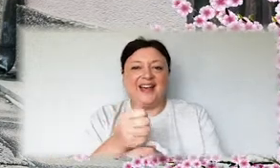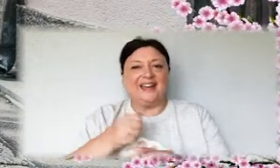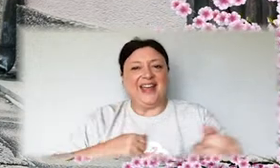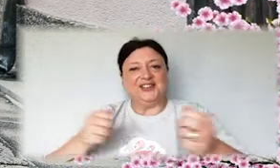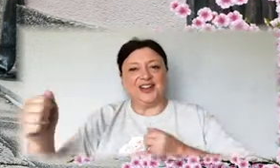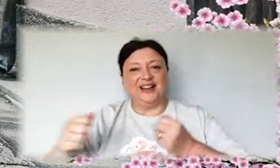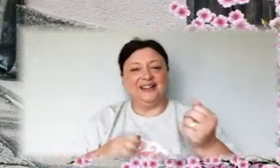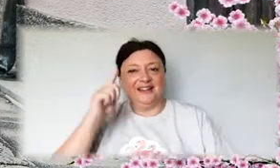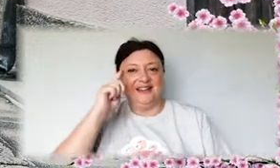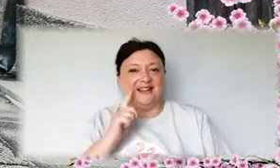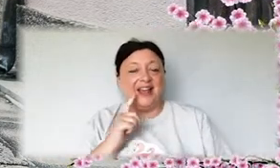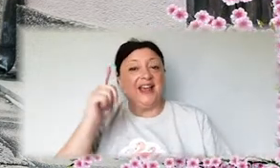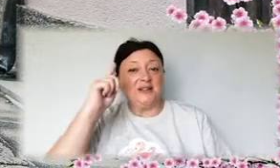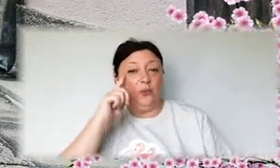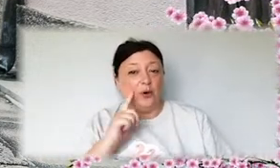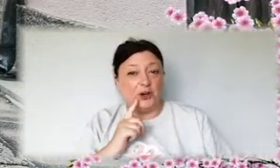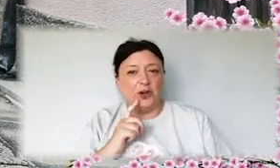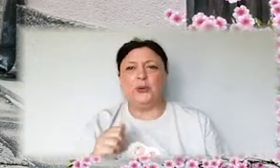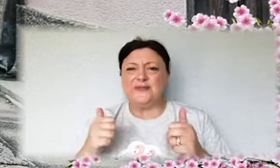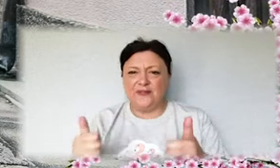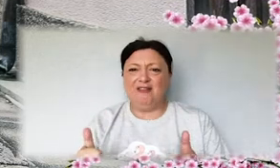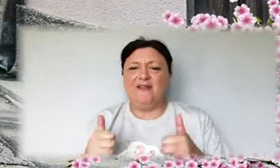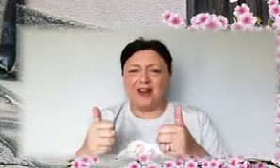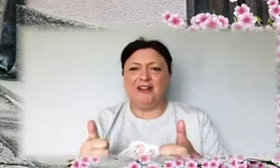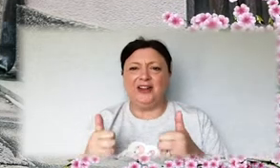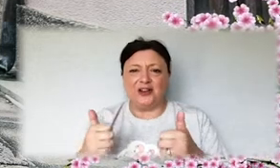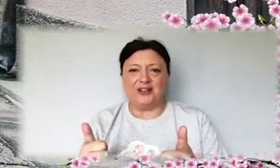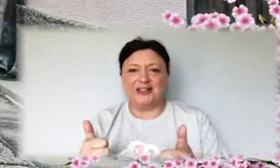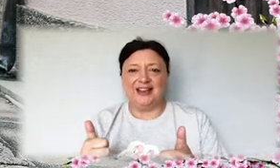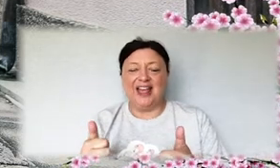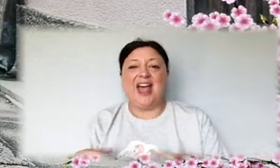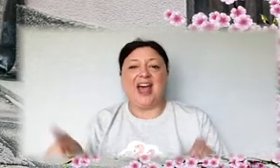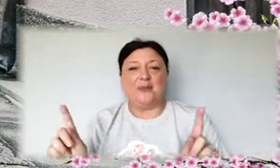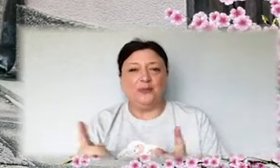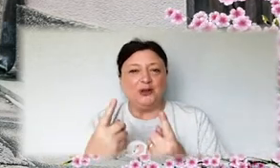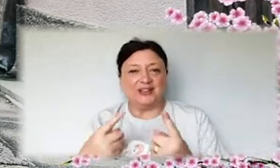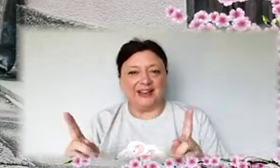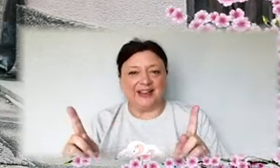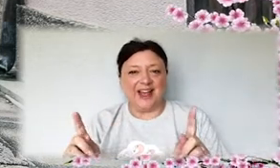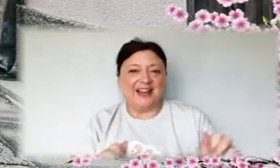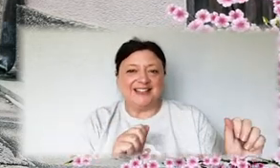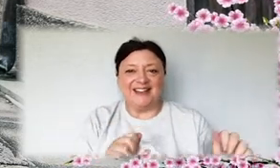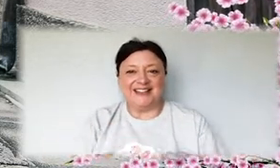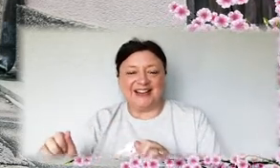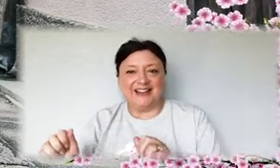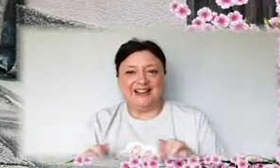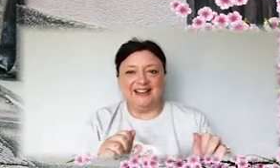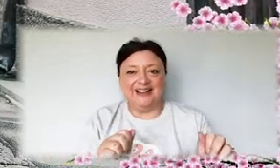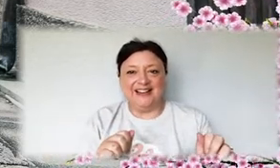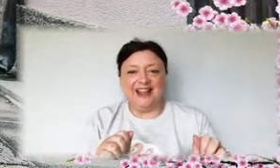who is very, very good at music and dancing, and she does performances that people go to